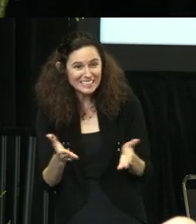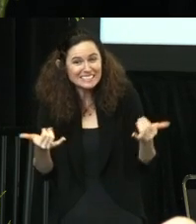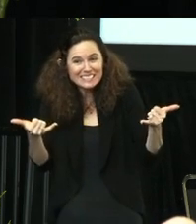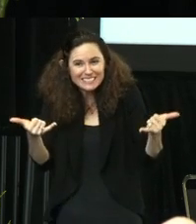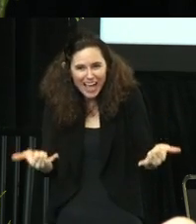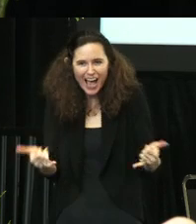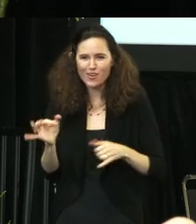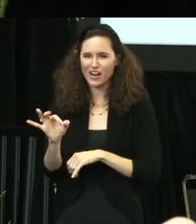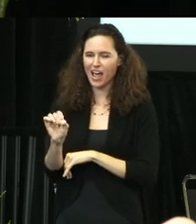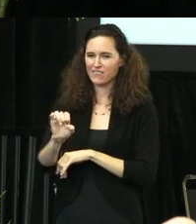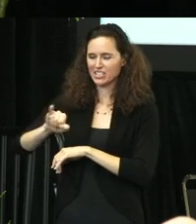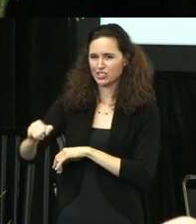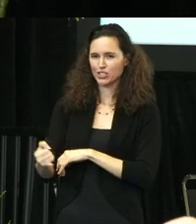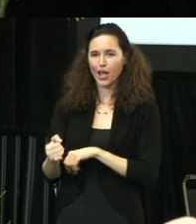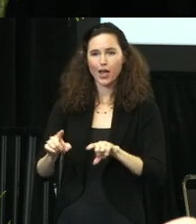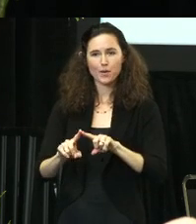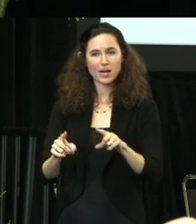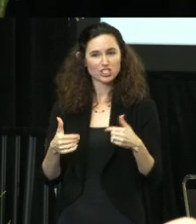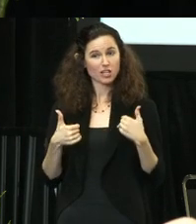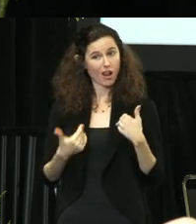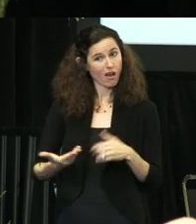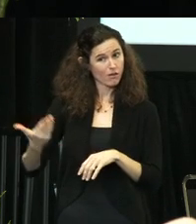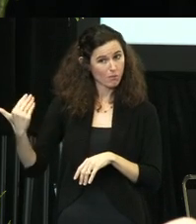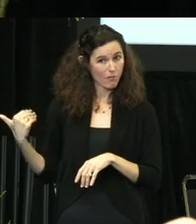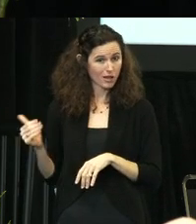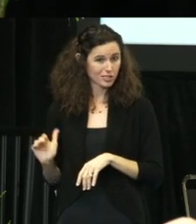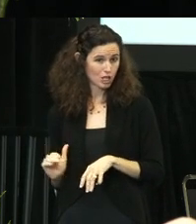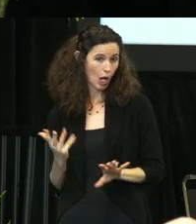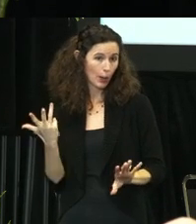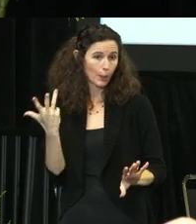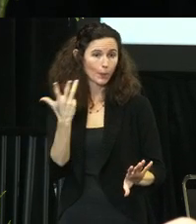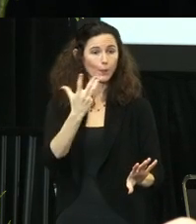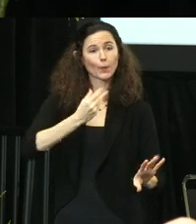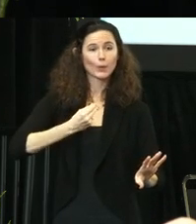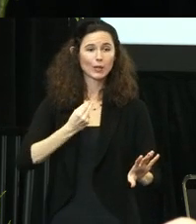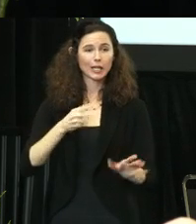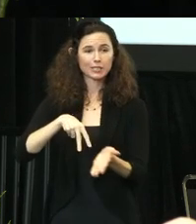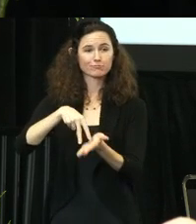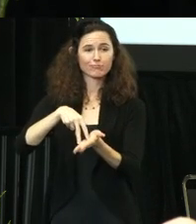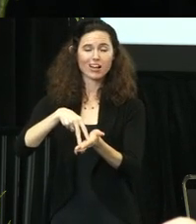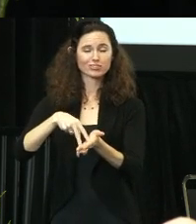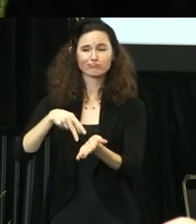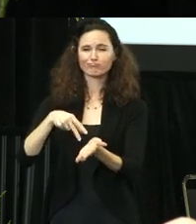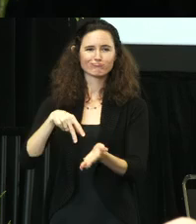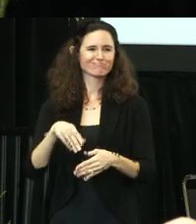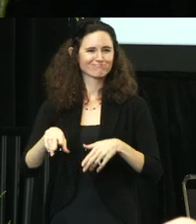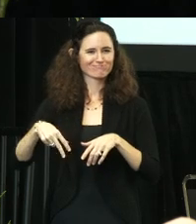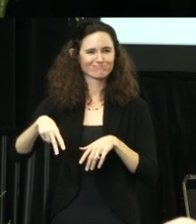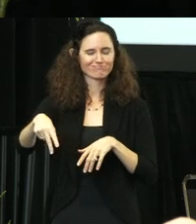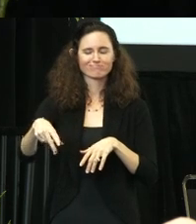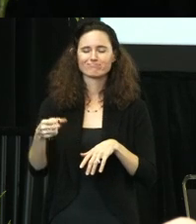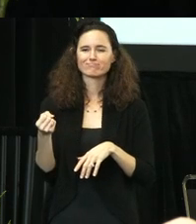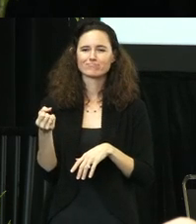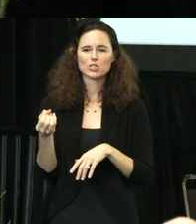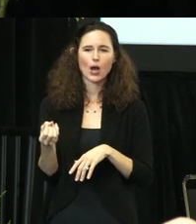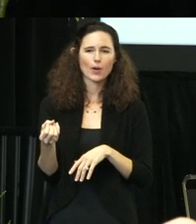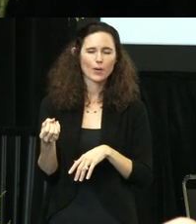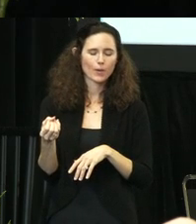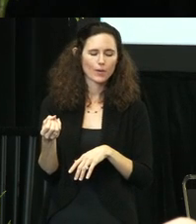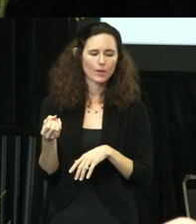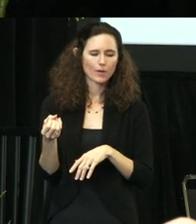FSCJ, but she did have a past as a child beauty pageant contestant, and